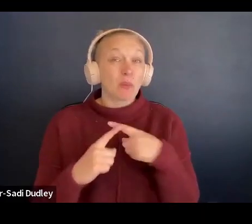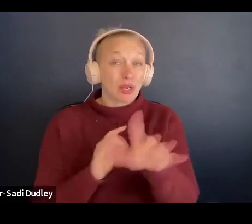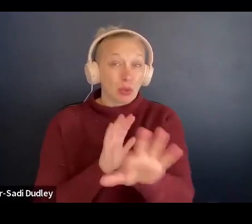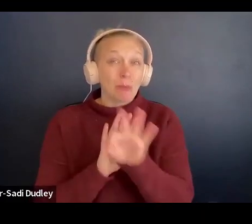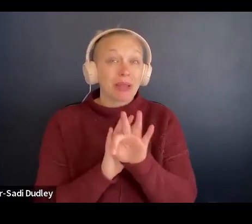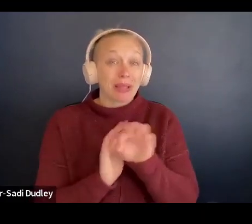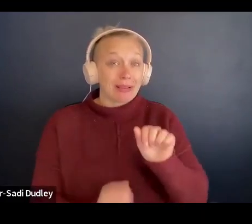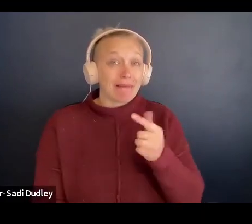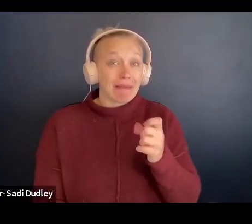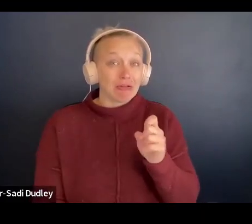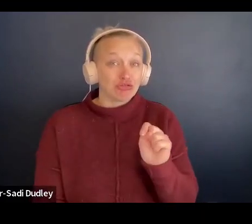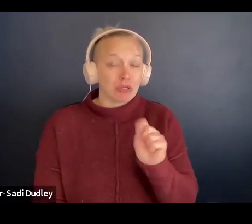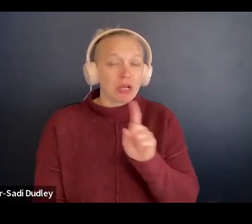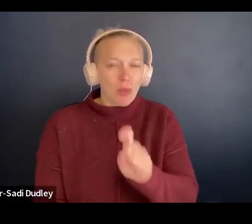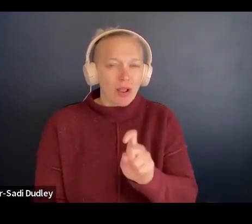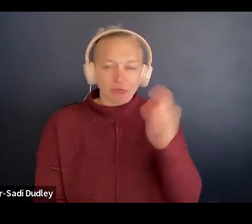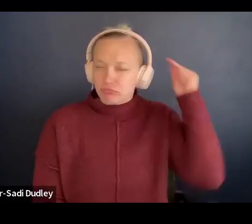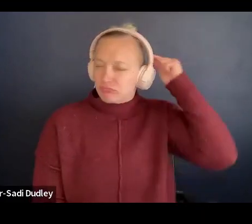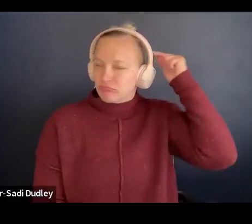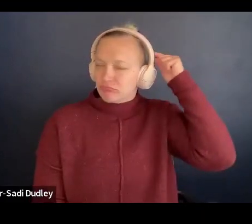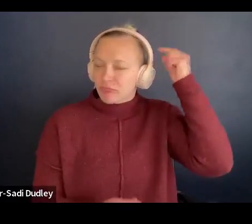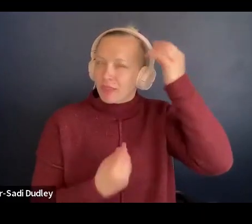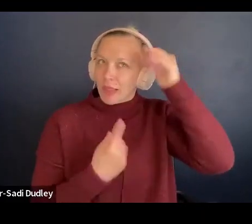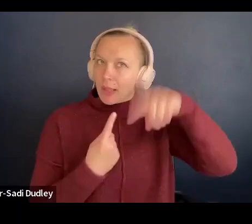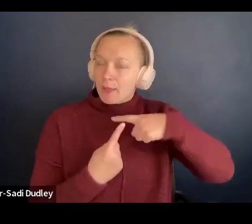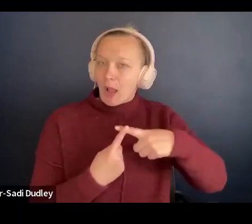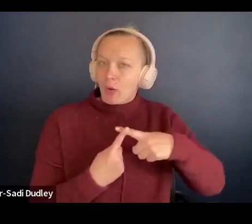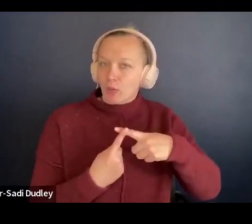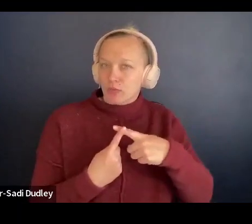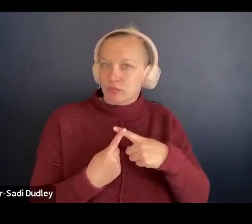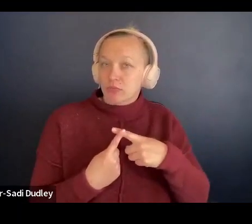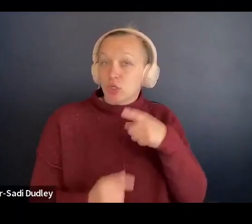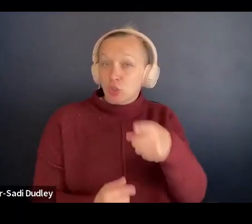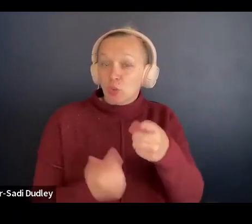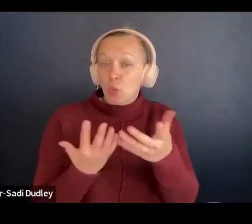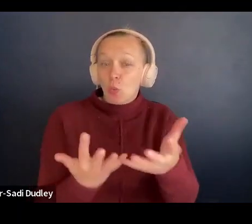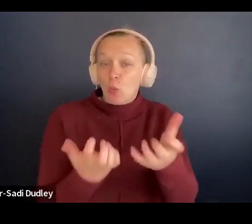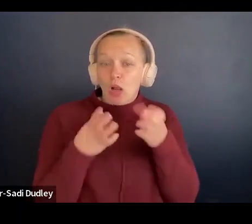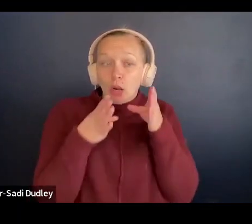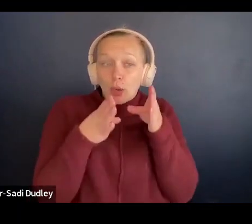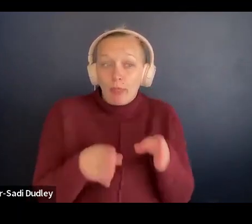in mind. So you will want someone who is